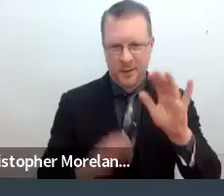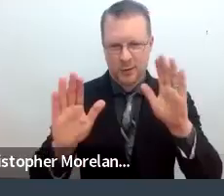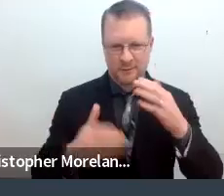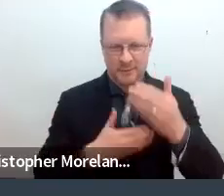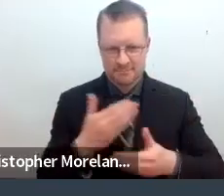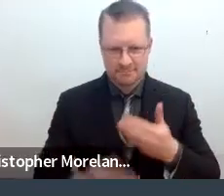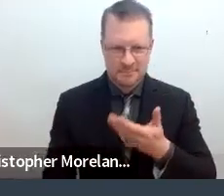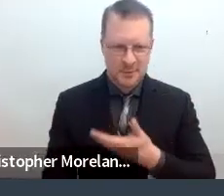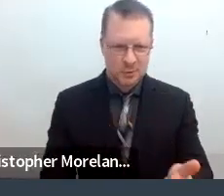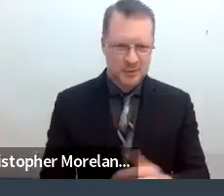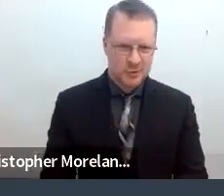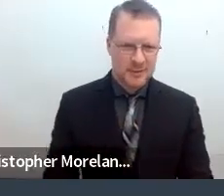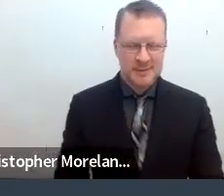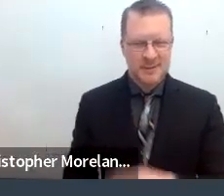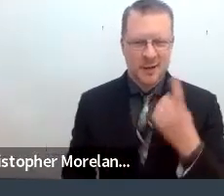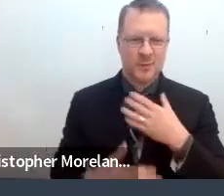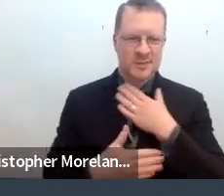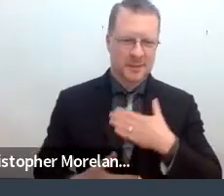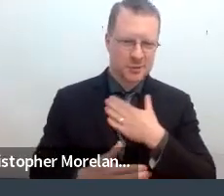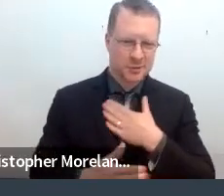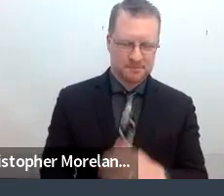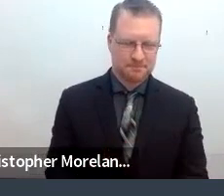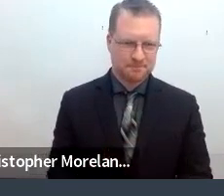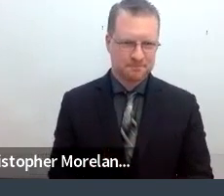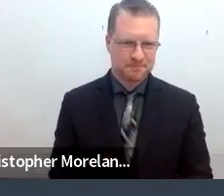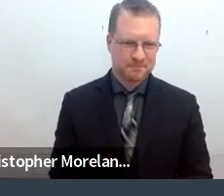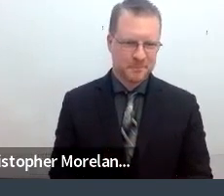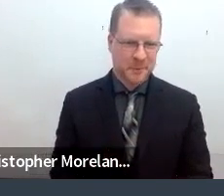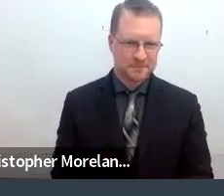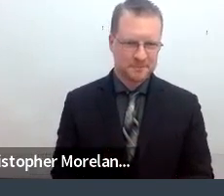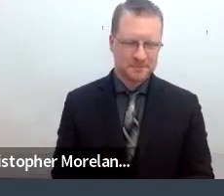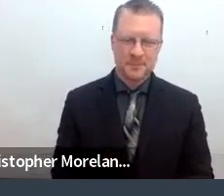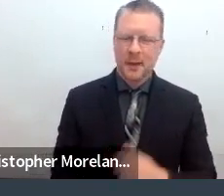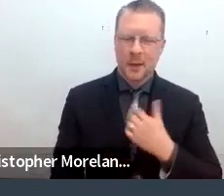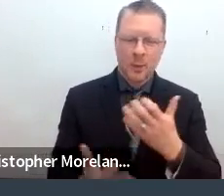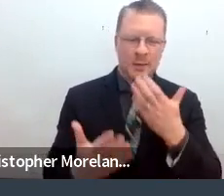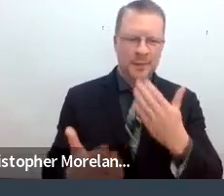Thank you, Dr. Meeks, for that wonderful introduction. It's always a pleasure.